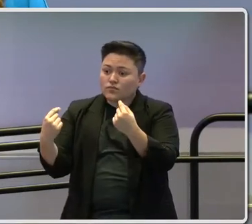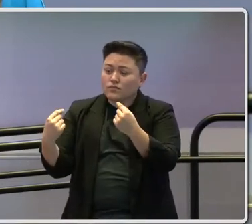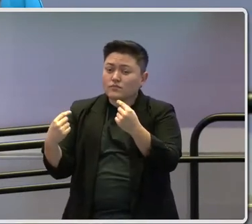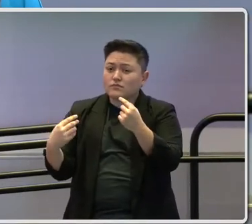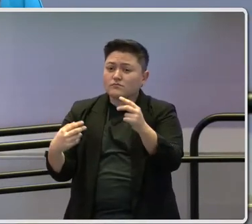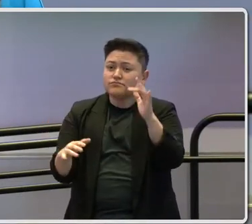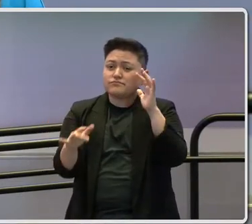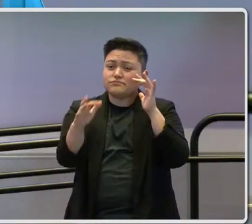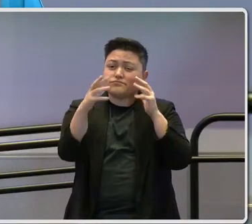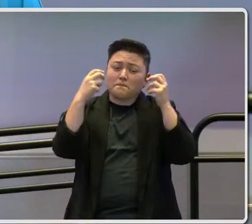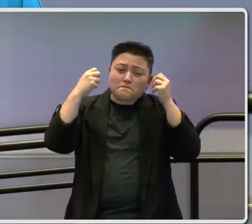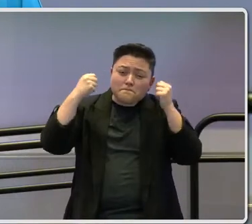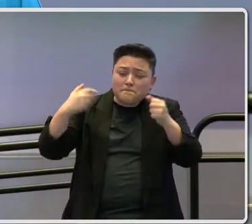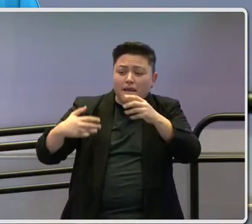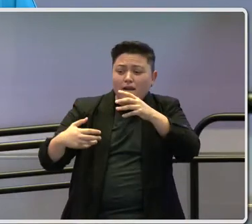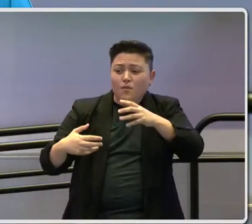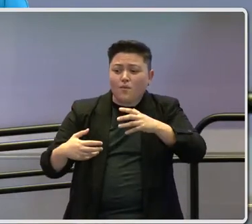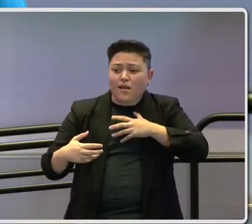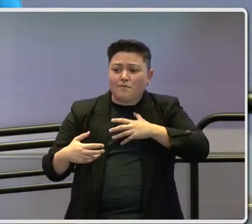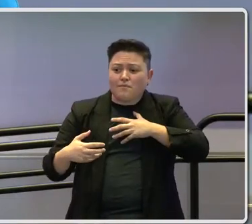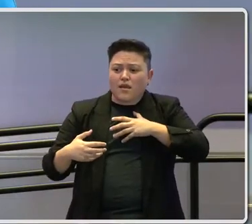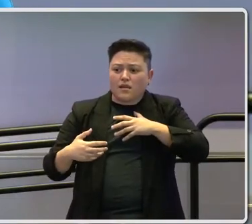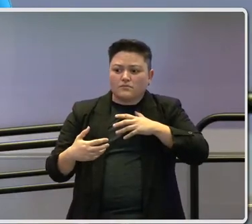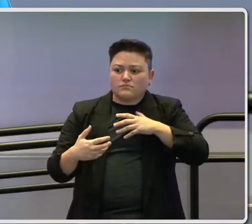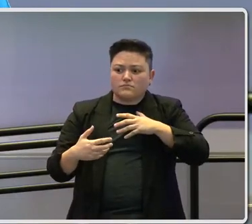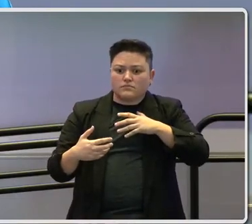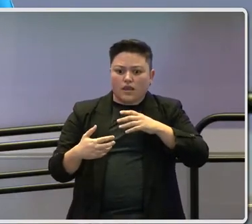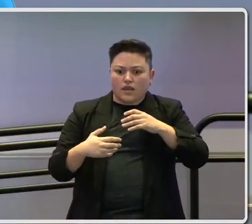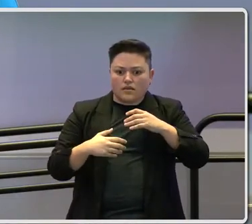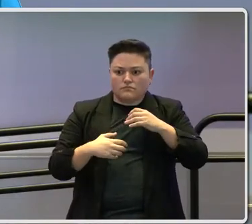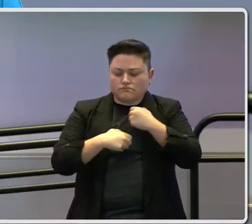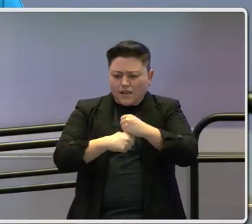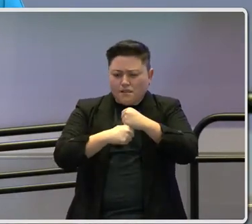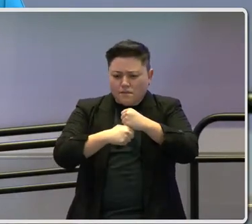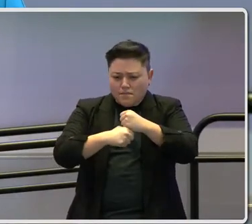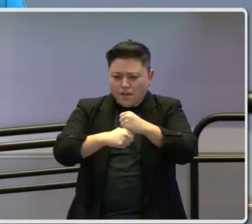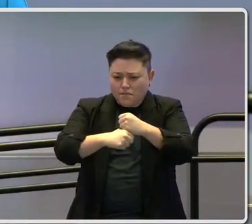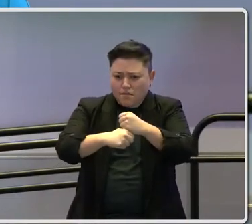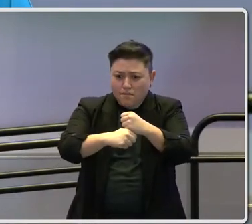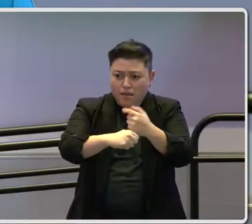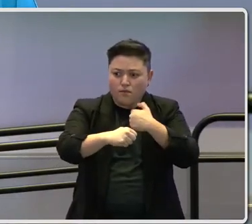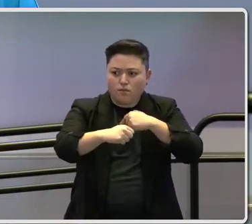women, and this month provides an opportunity to highlight diverse